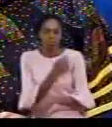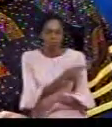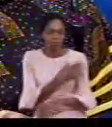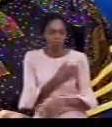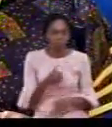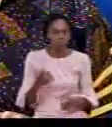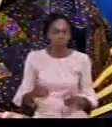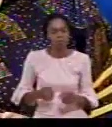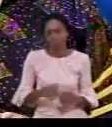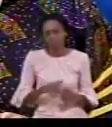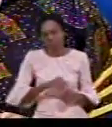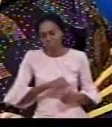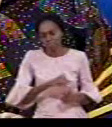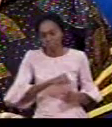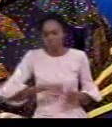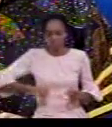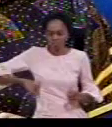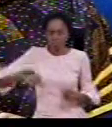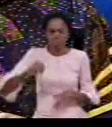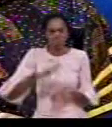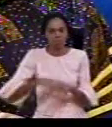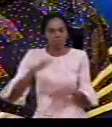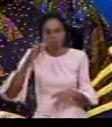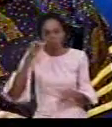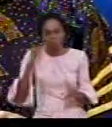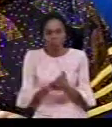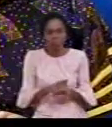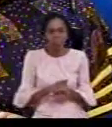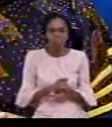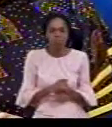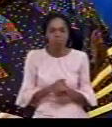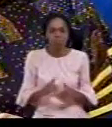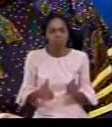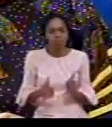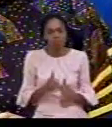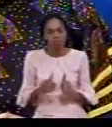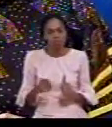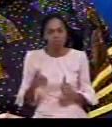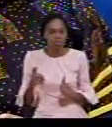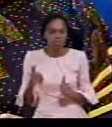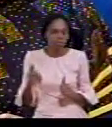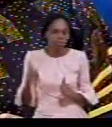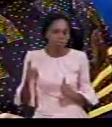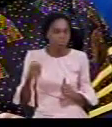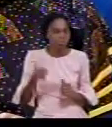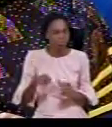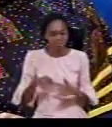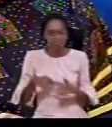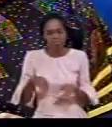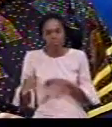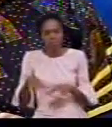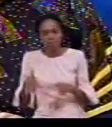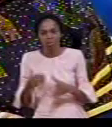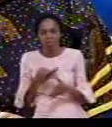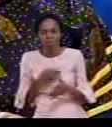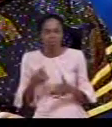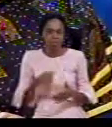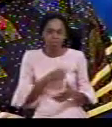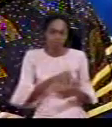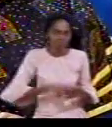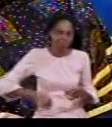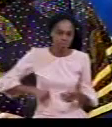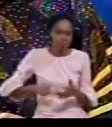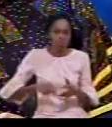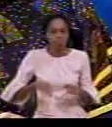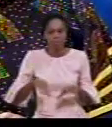yielded. So when we, on that Friday night, the CS commenced around 7:37. So if it